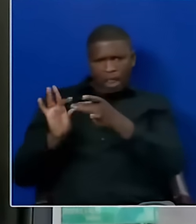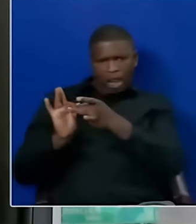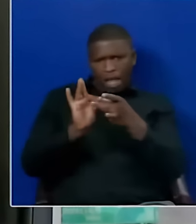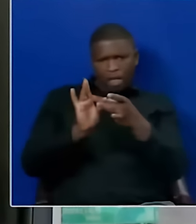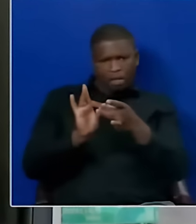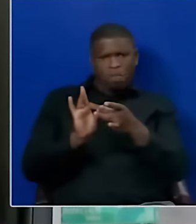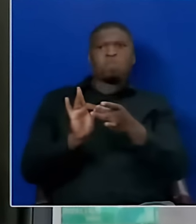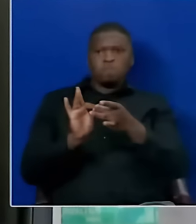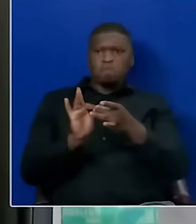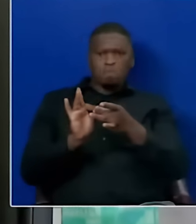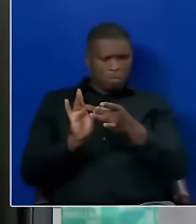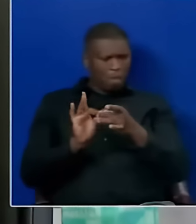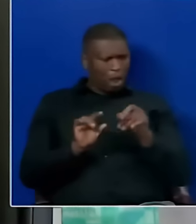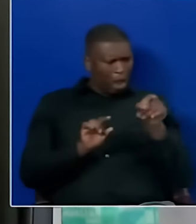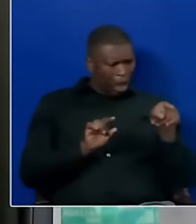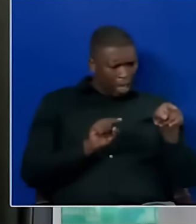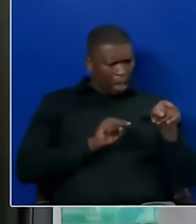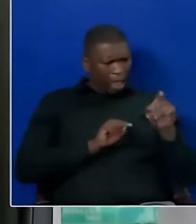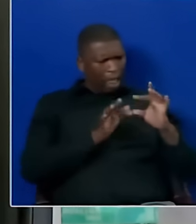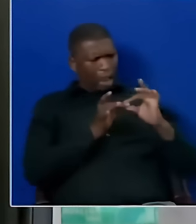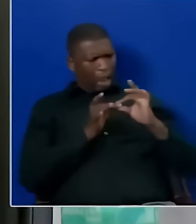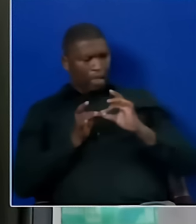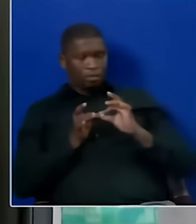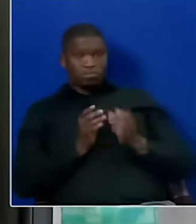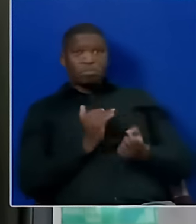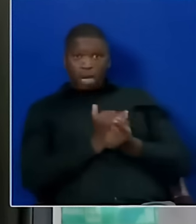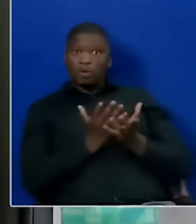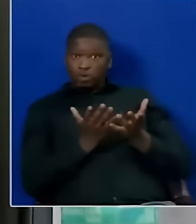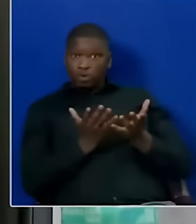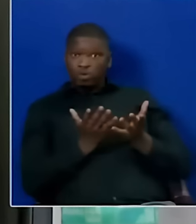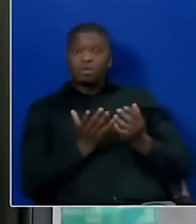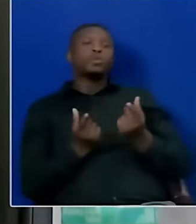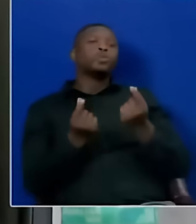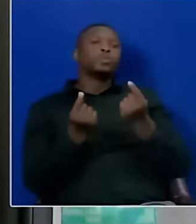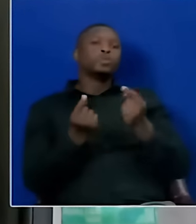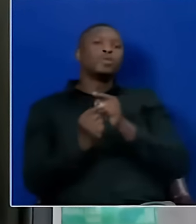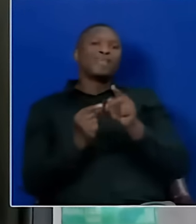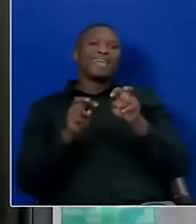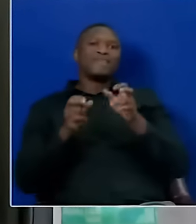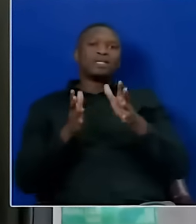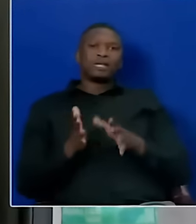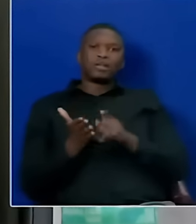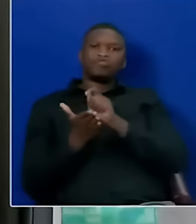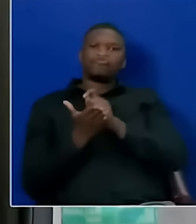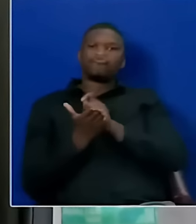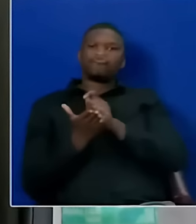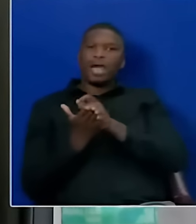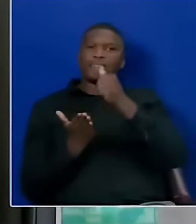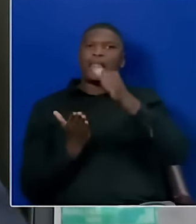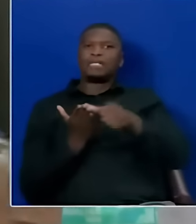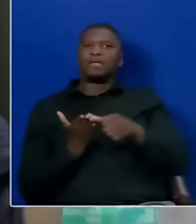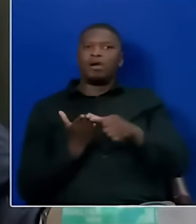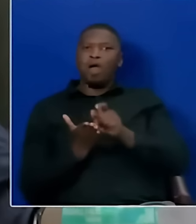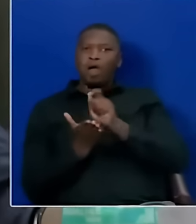And when that happened, they write a letter to the lab and they request us